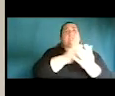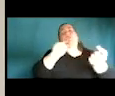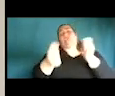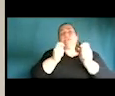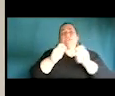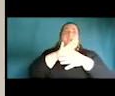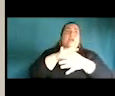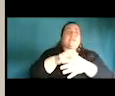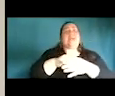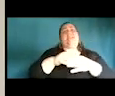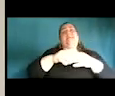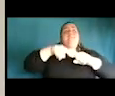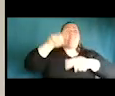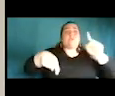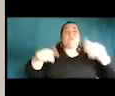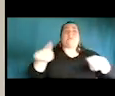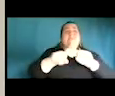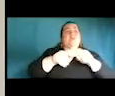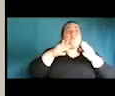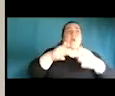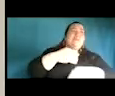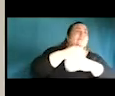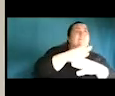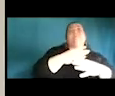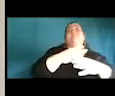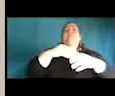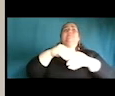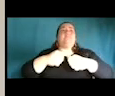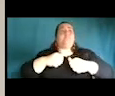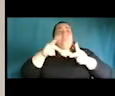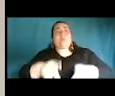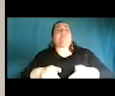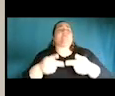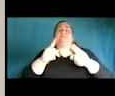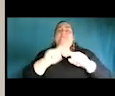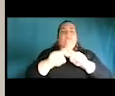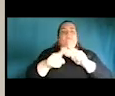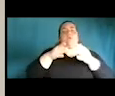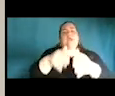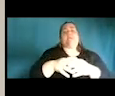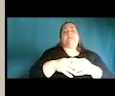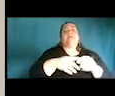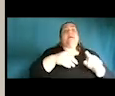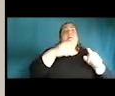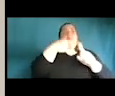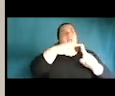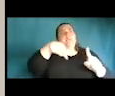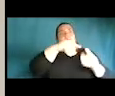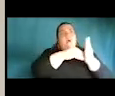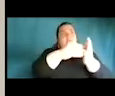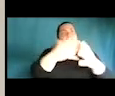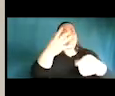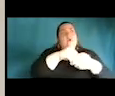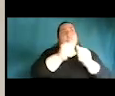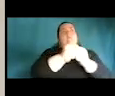all students in a course succeed. They are often involved beyond Brown, teaching and mentoring also in public